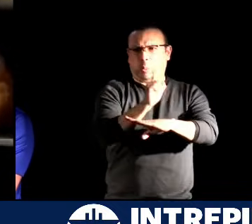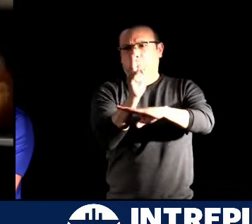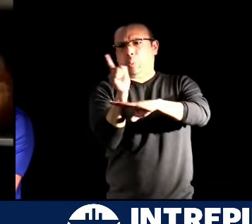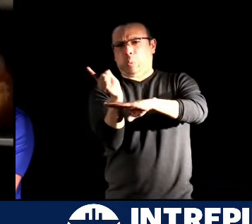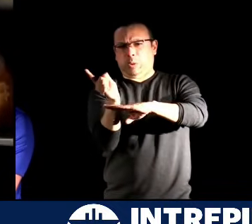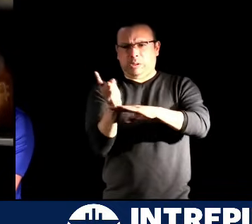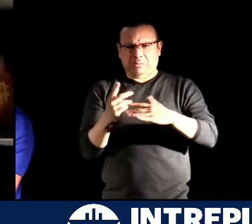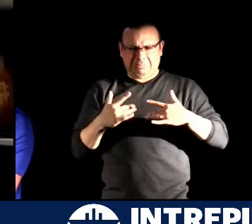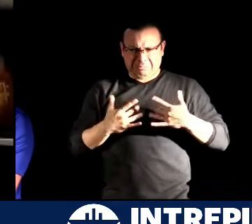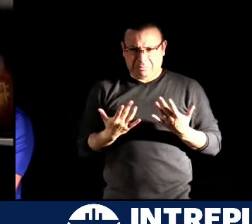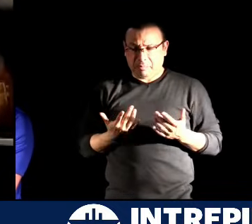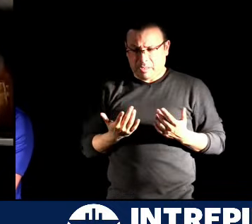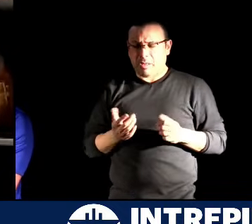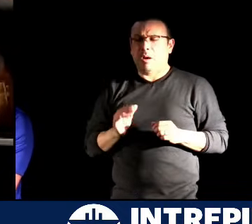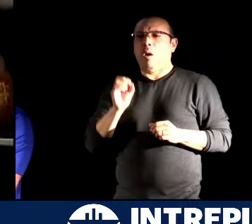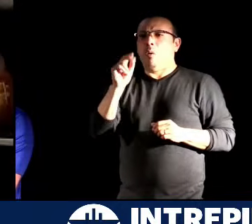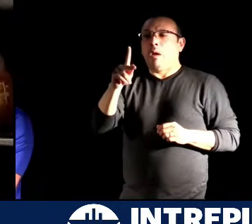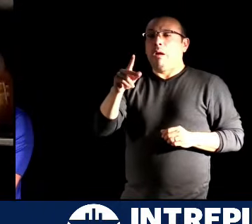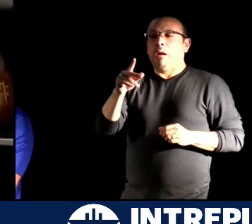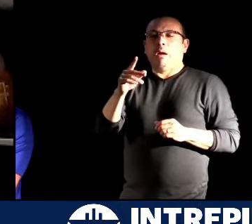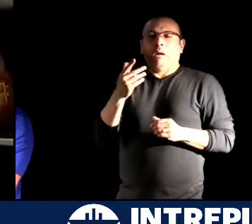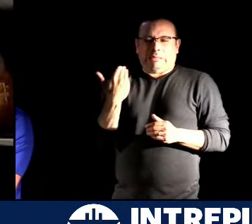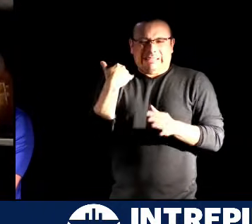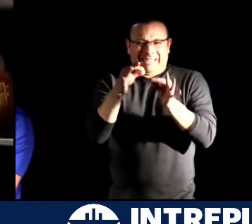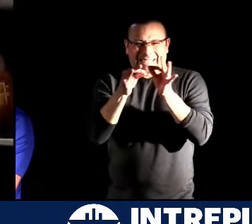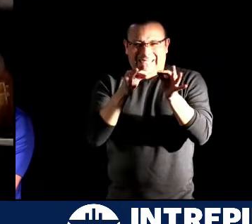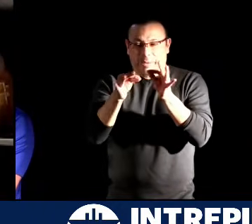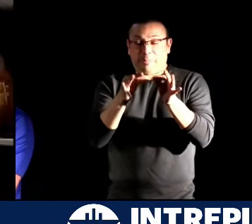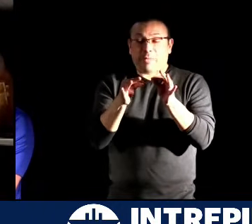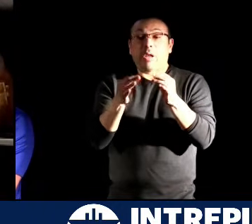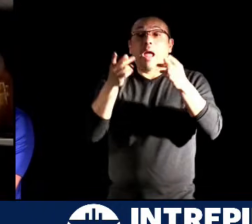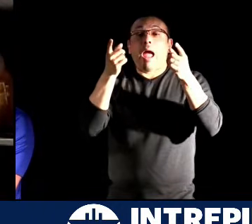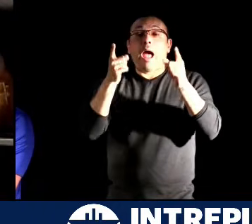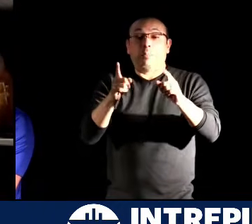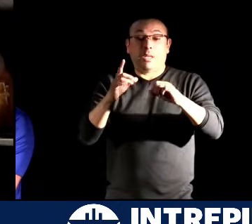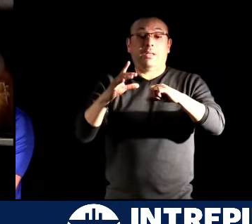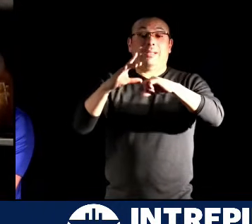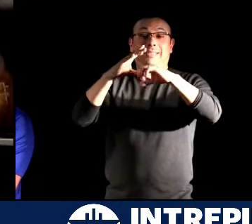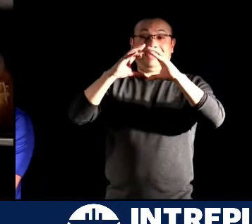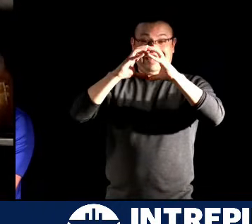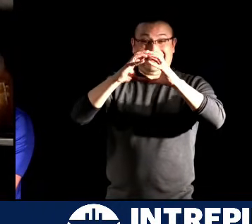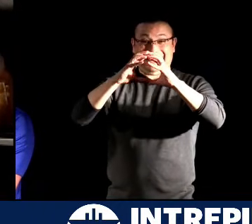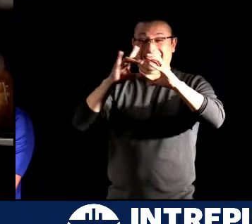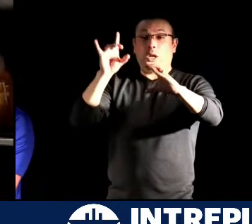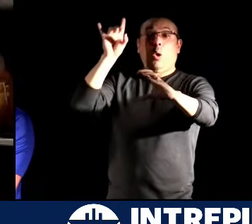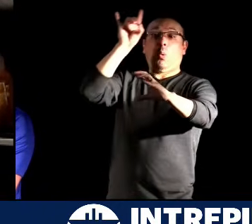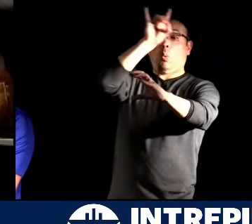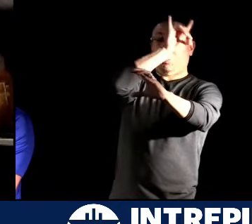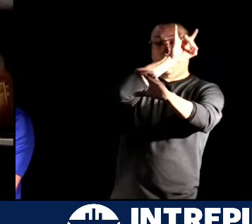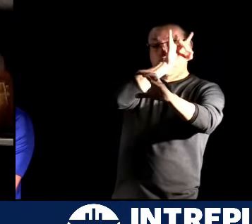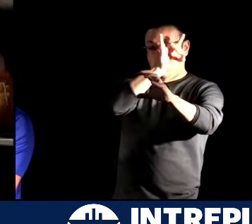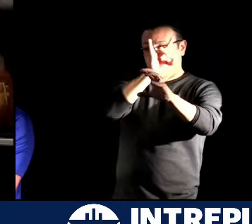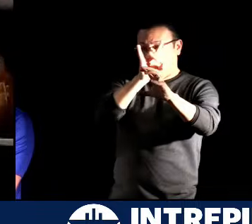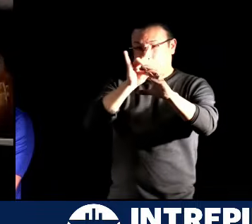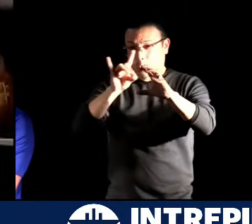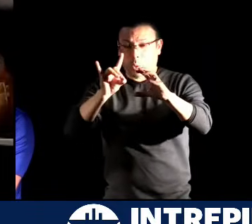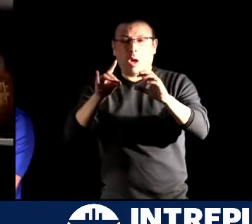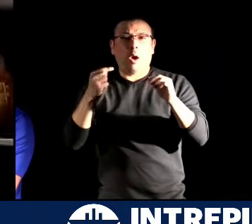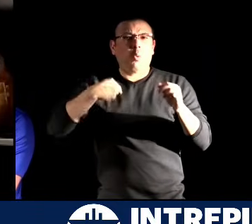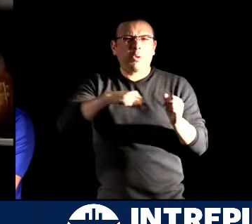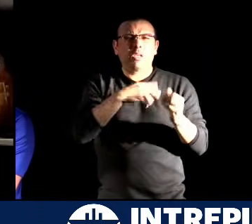them. We want the sun, when probe is so close to it, to unleash the strongest events